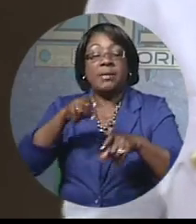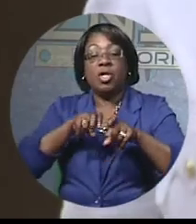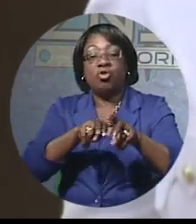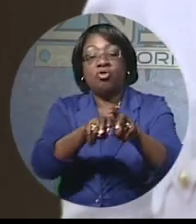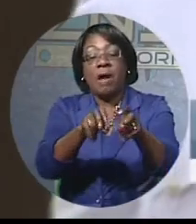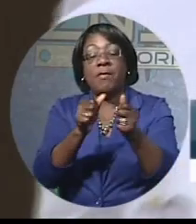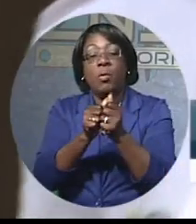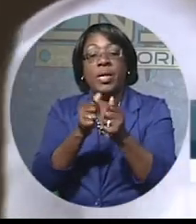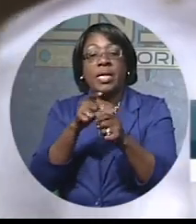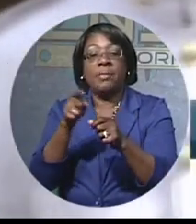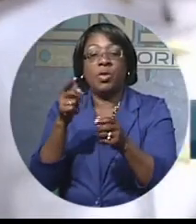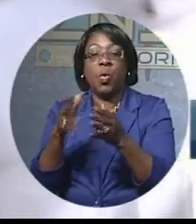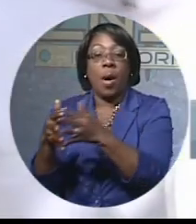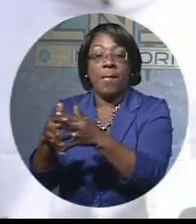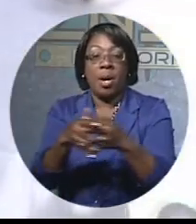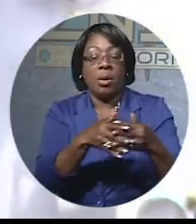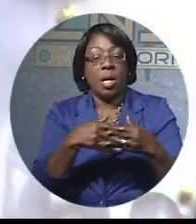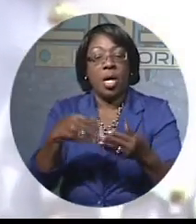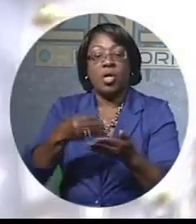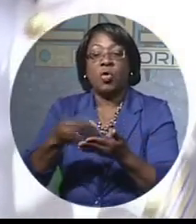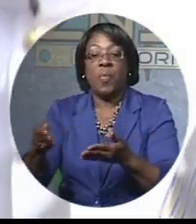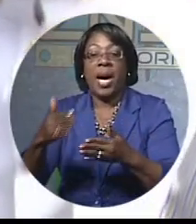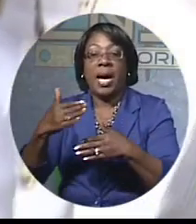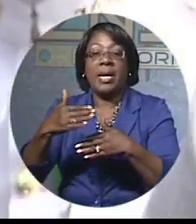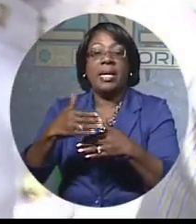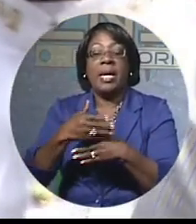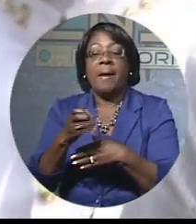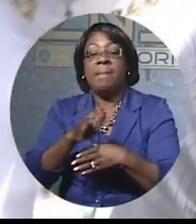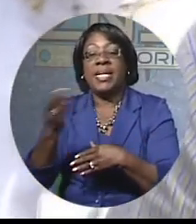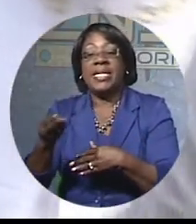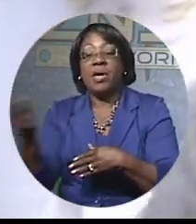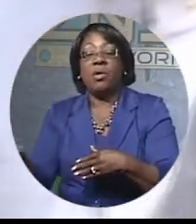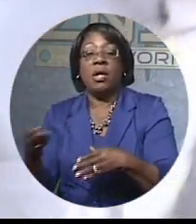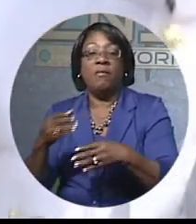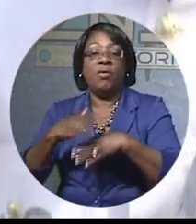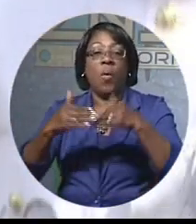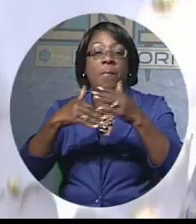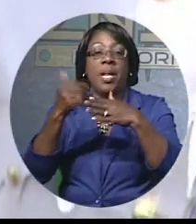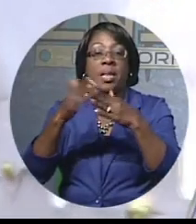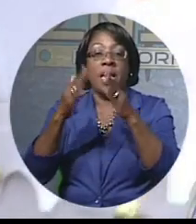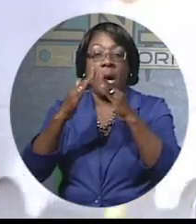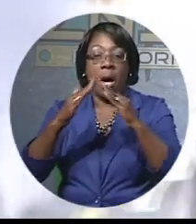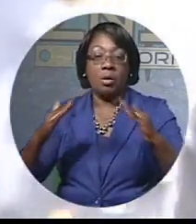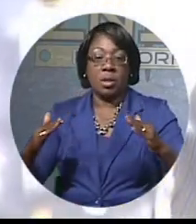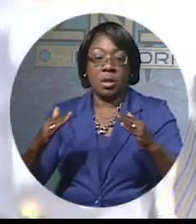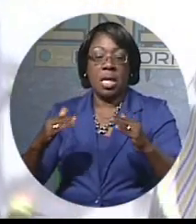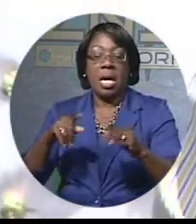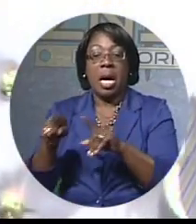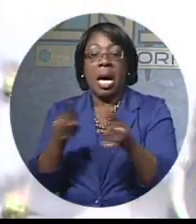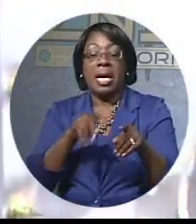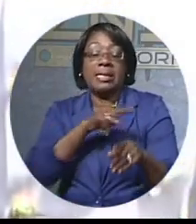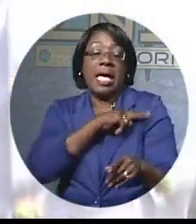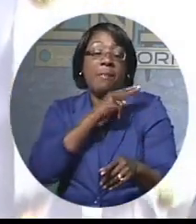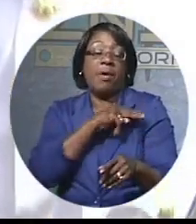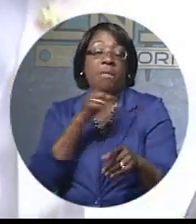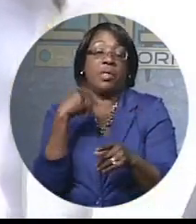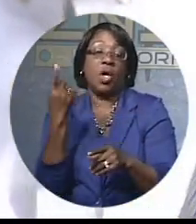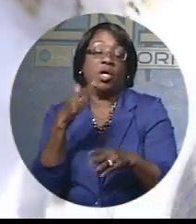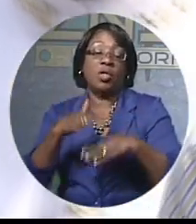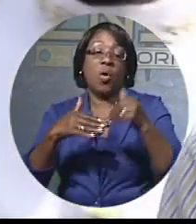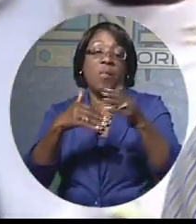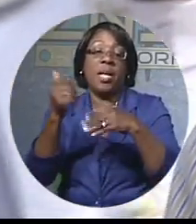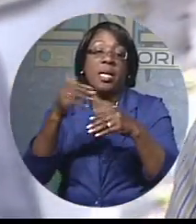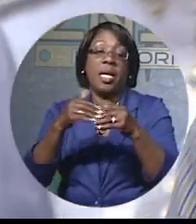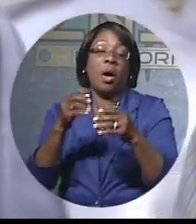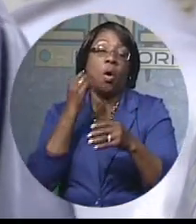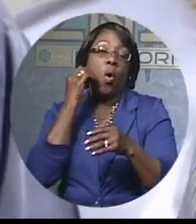traveled with the couple to the United States to buy material for their new houses, as Hepburn was also building a home for Brown Cox in